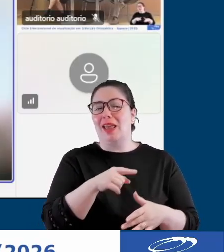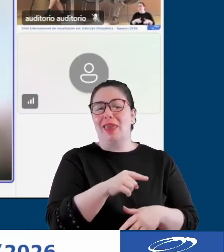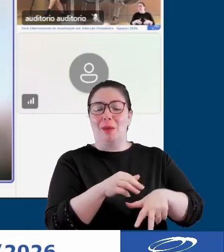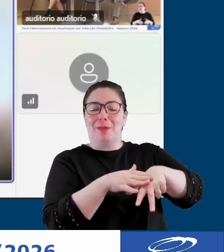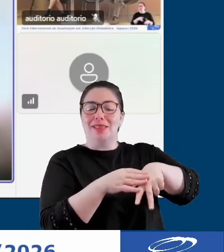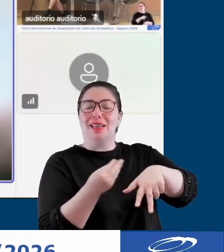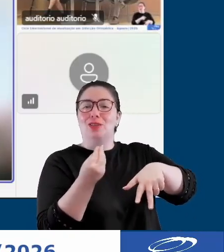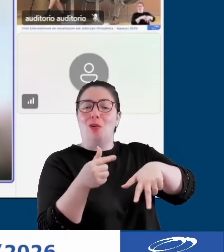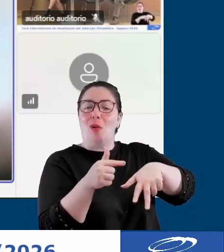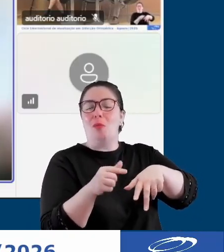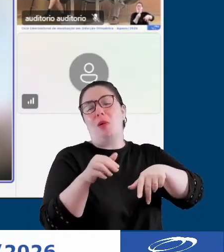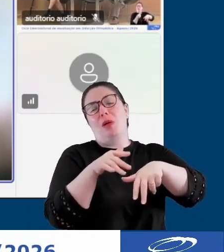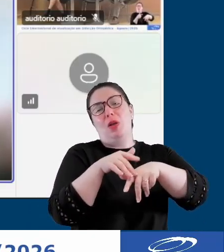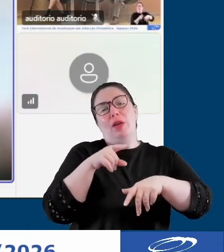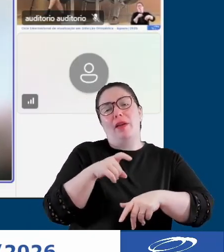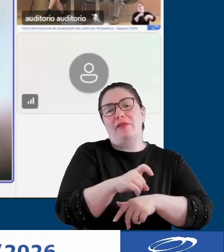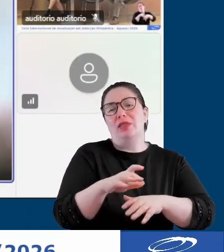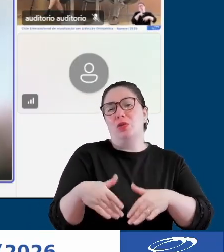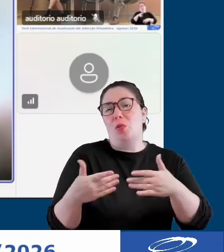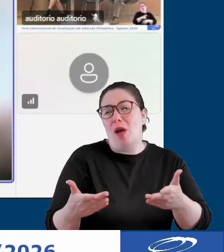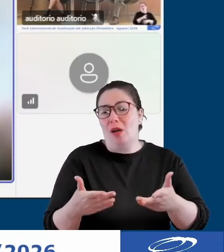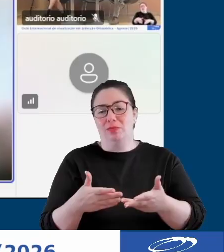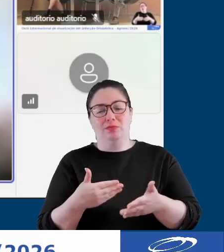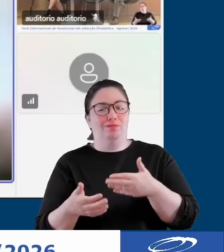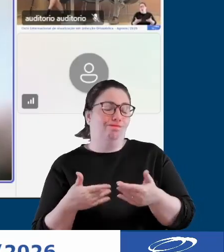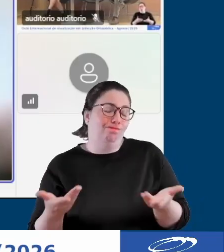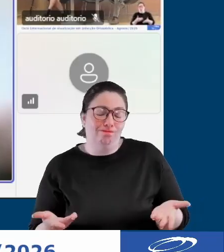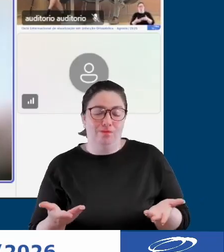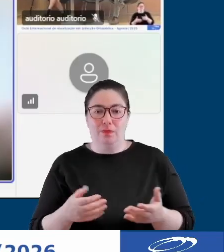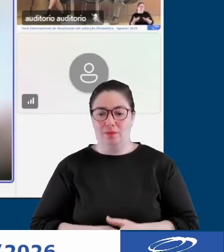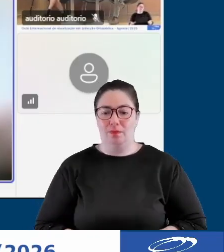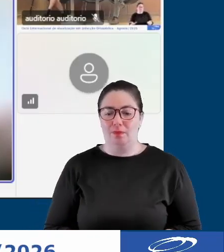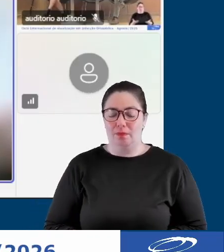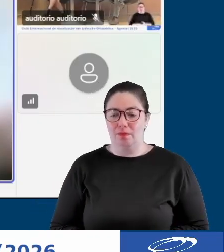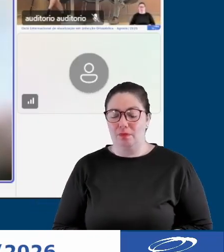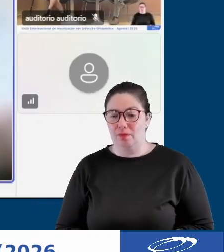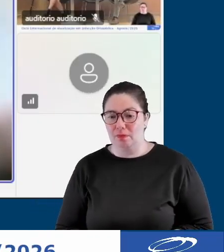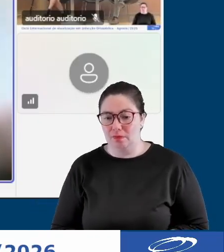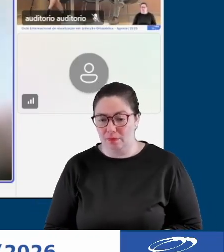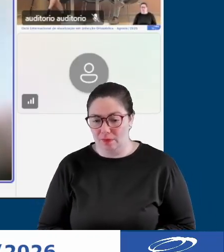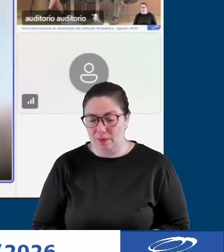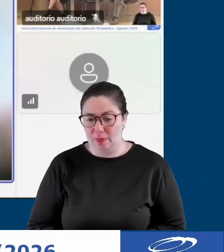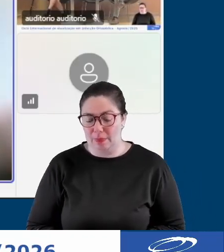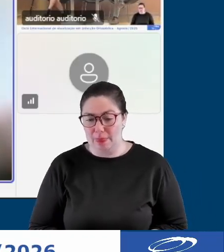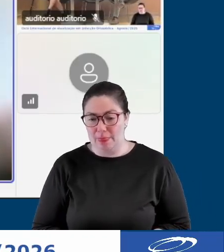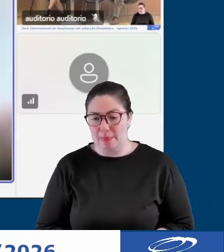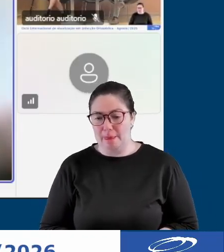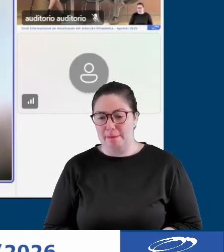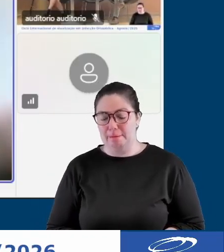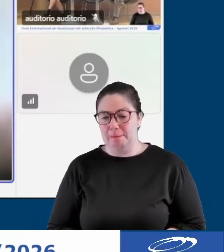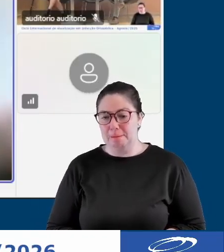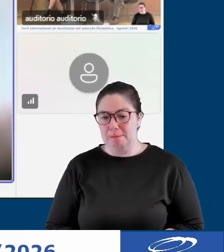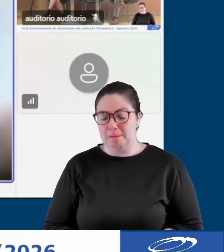that we can, have in the dialysate and then quantify indirectly afterwards? This is still some of the things that we're